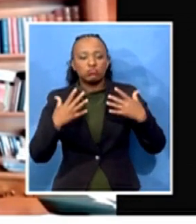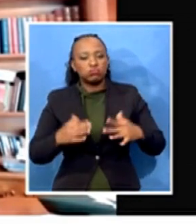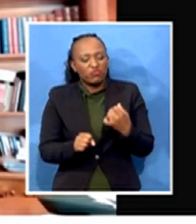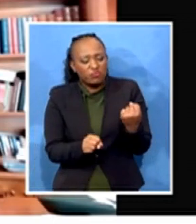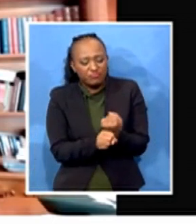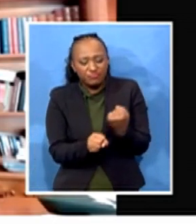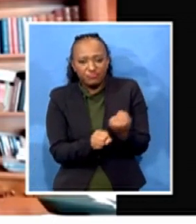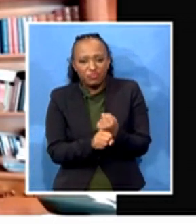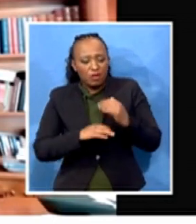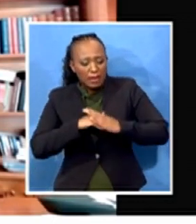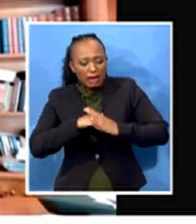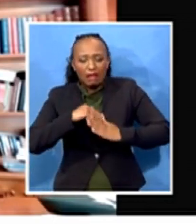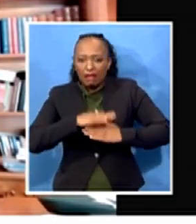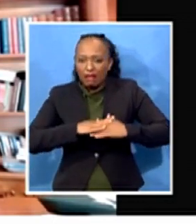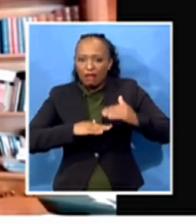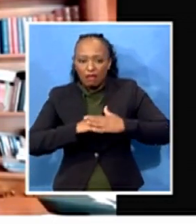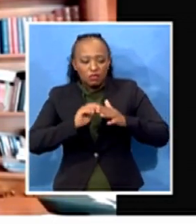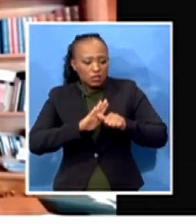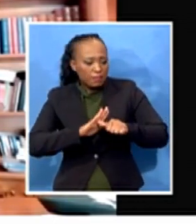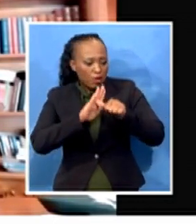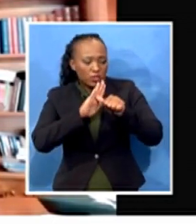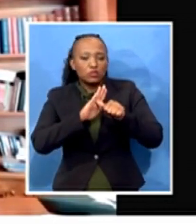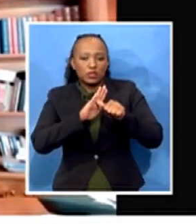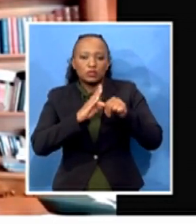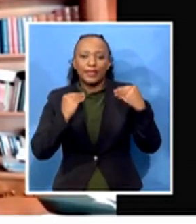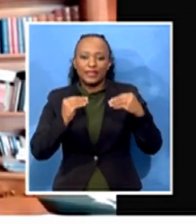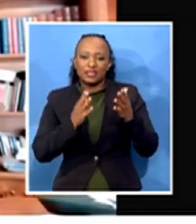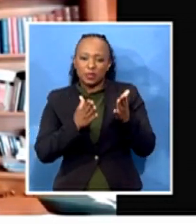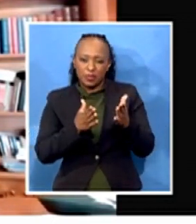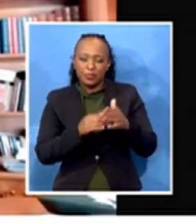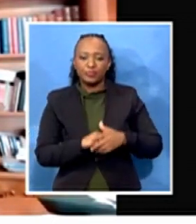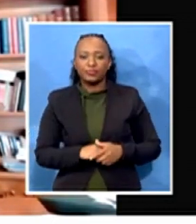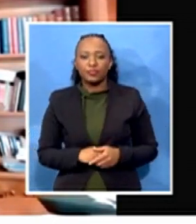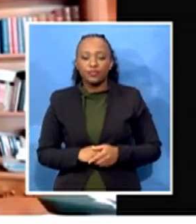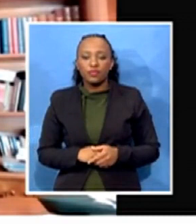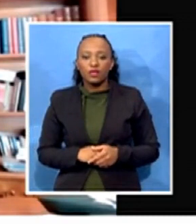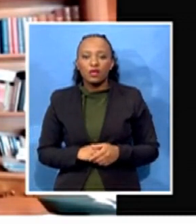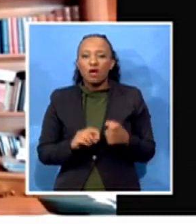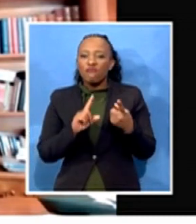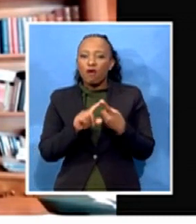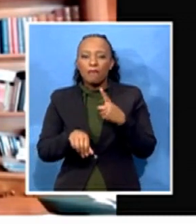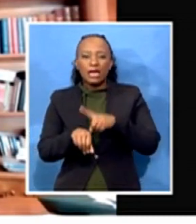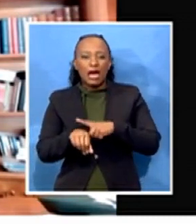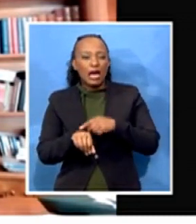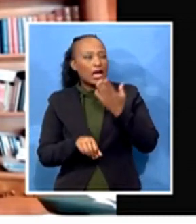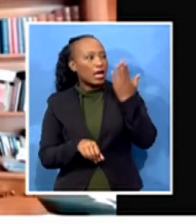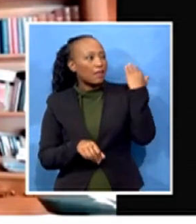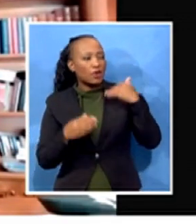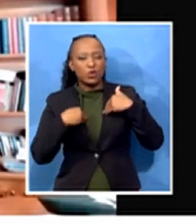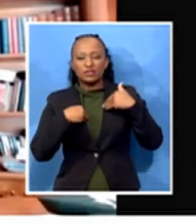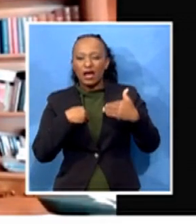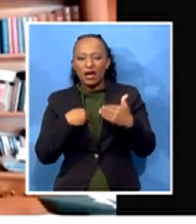important industry. From its humble beginnings of a few operators, mainly in the urban